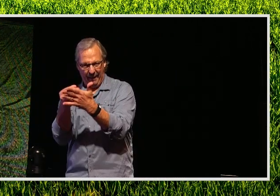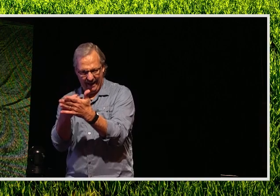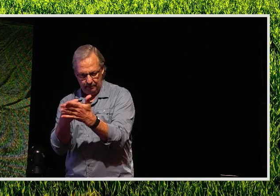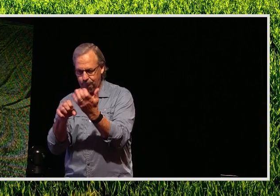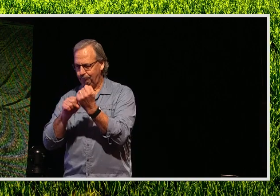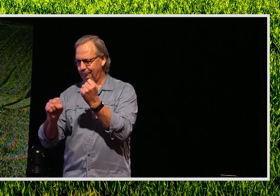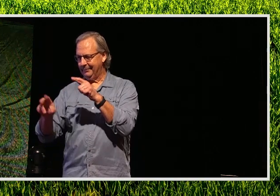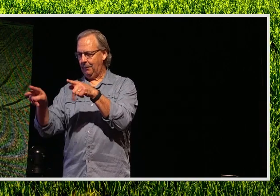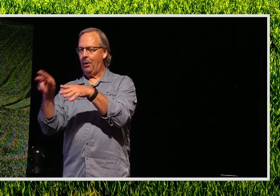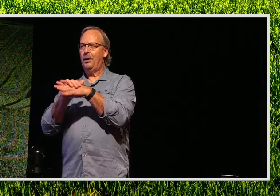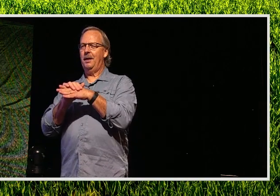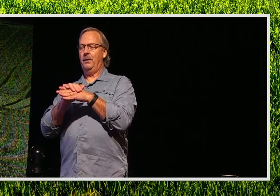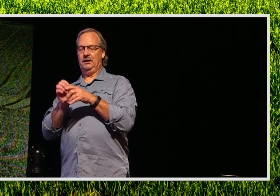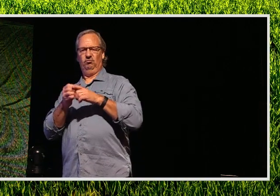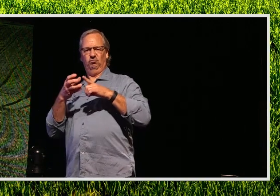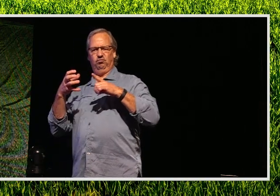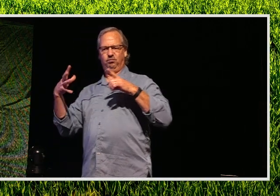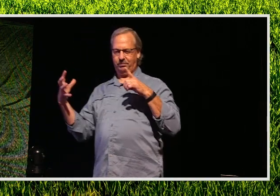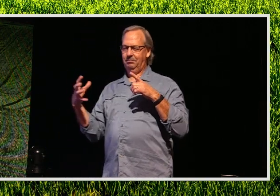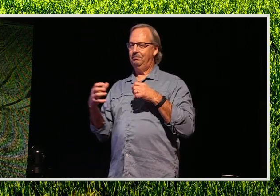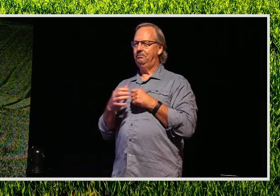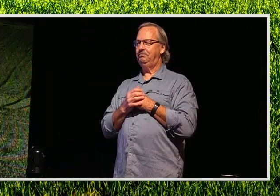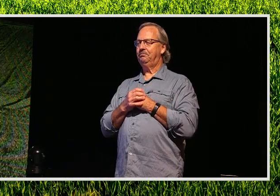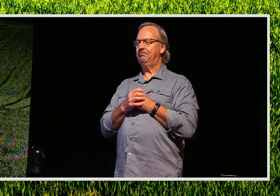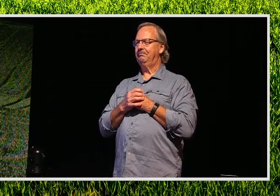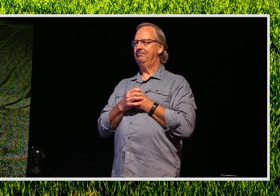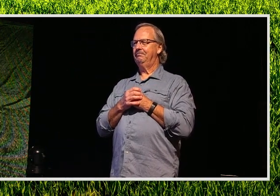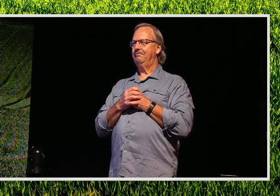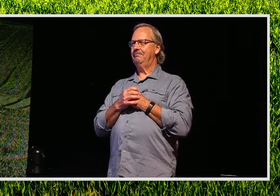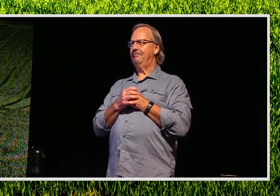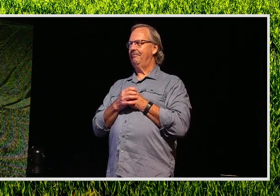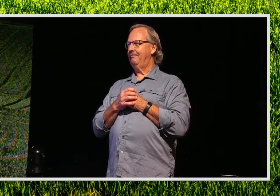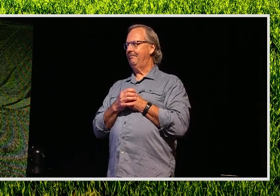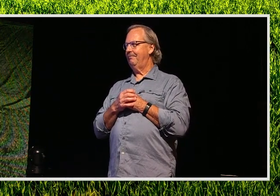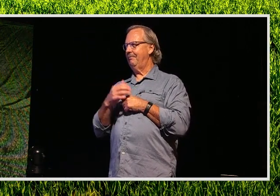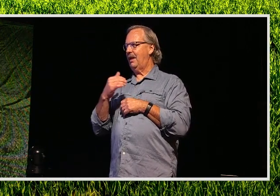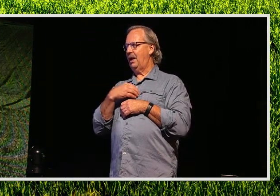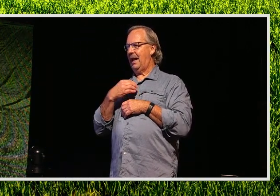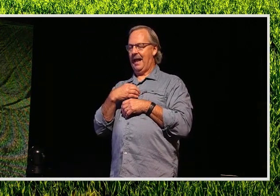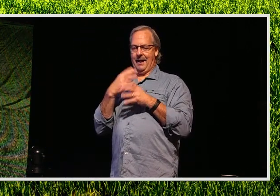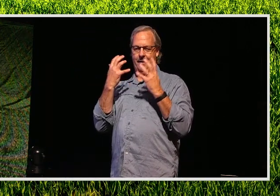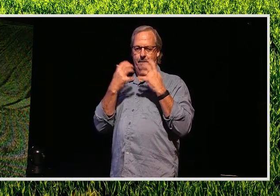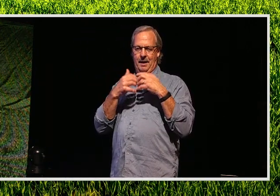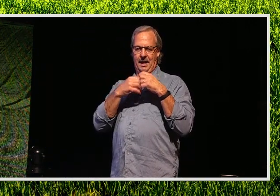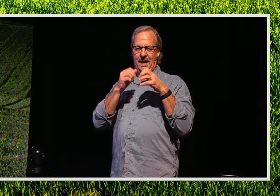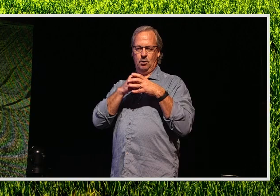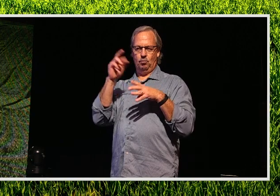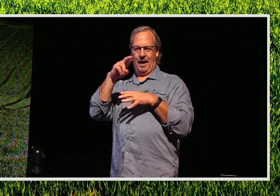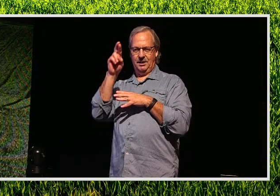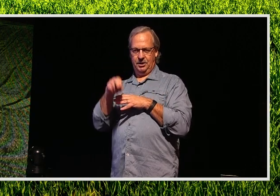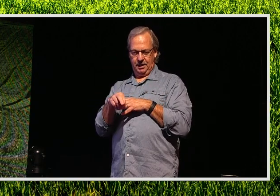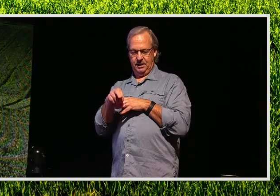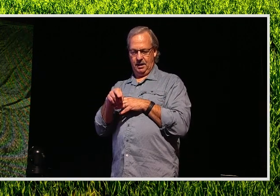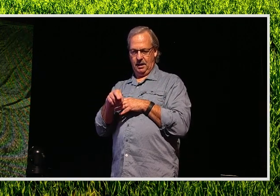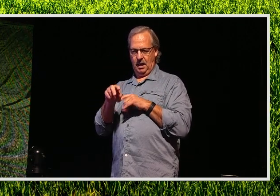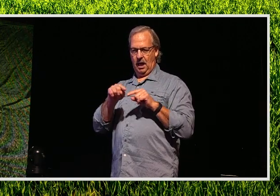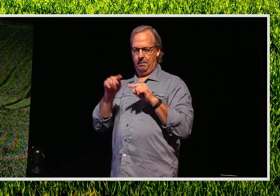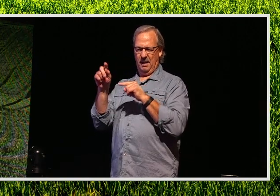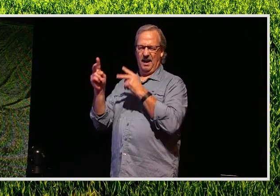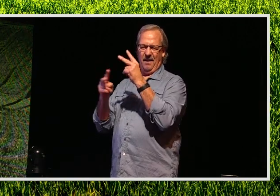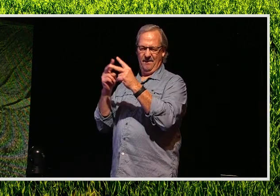able to grow exponentially. So we are going to have our manufacturing facility in Rochester. We visited and we fell in